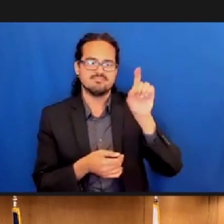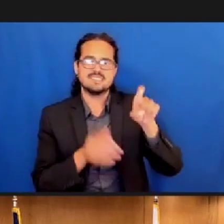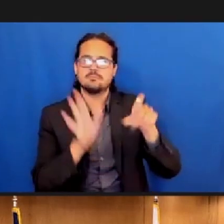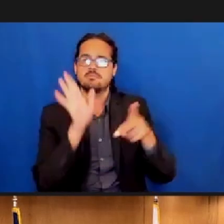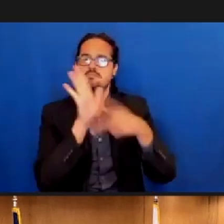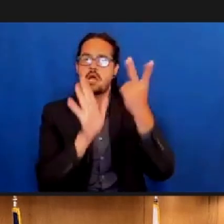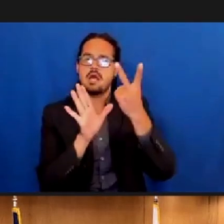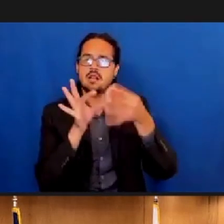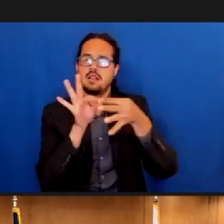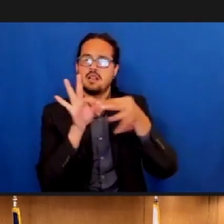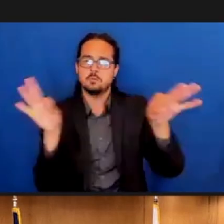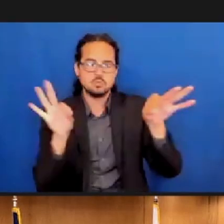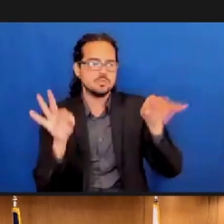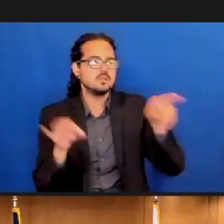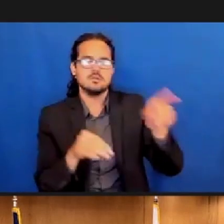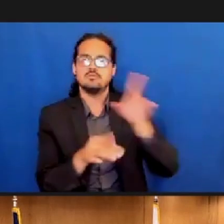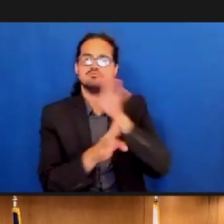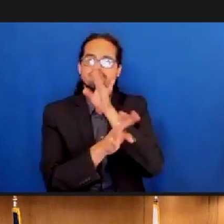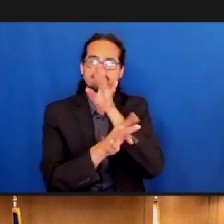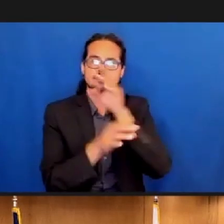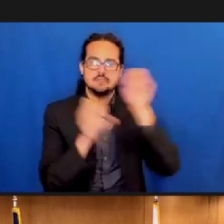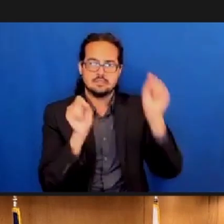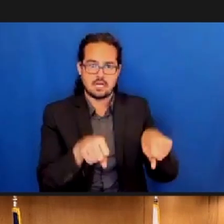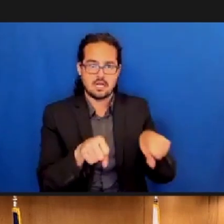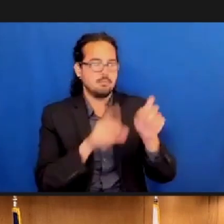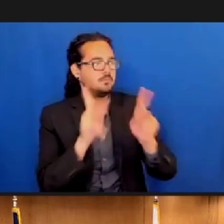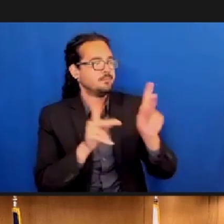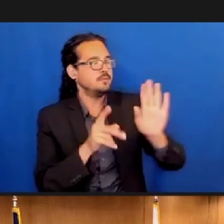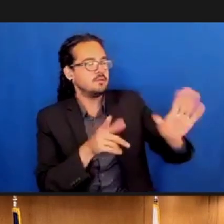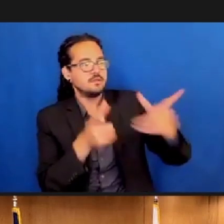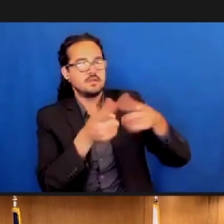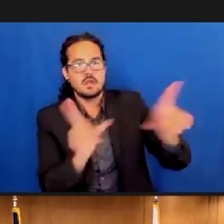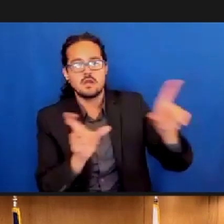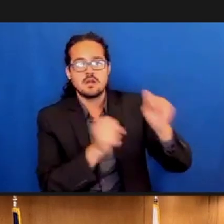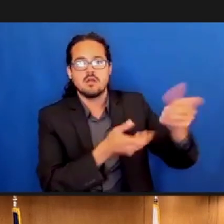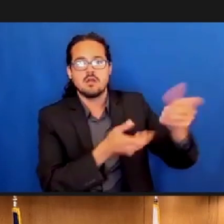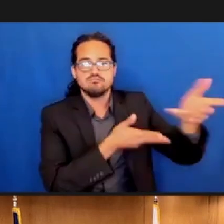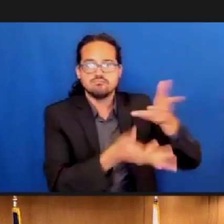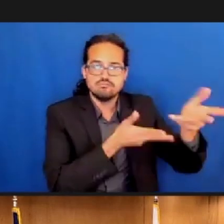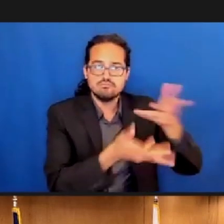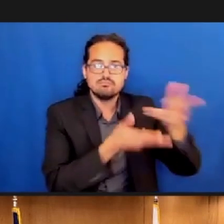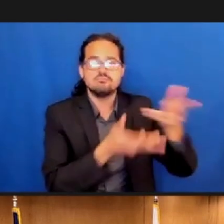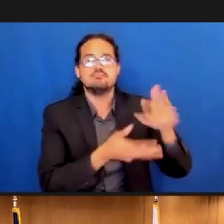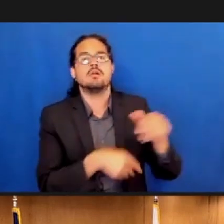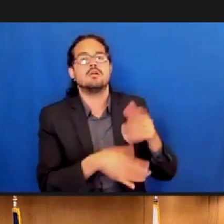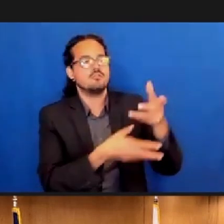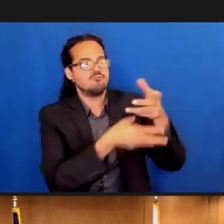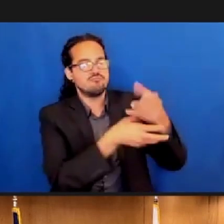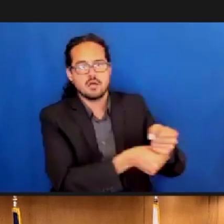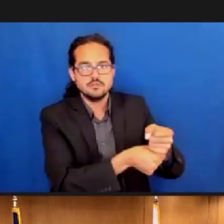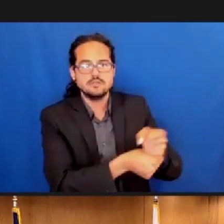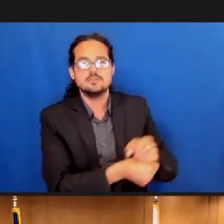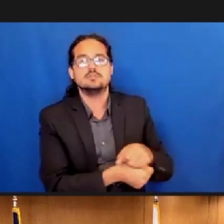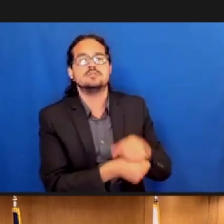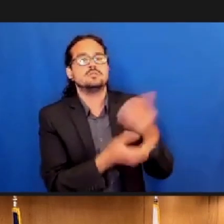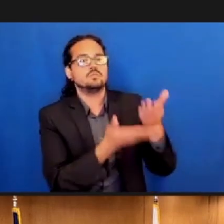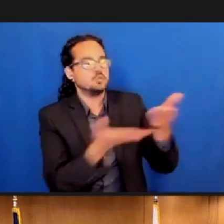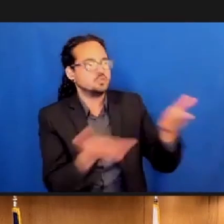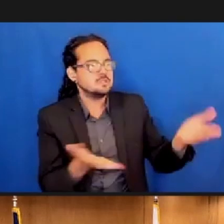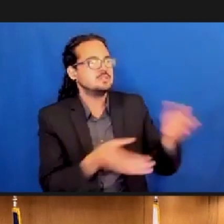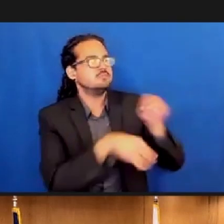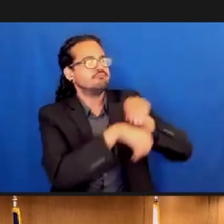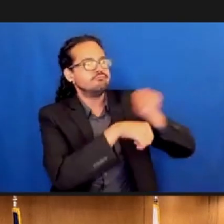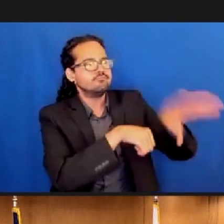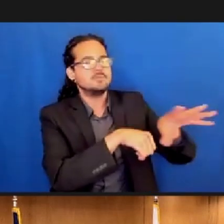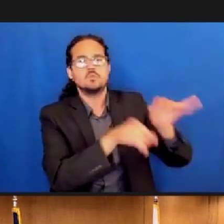those conversations around people who are infected in quarantine and isolation, to offer them resources. Now that need has diminished based